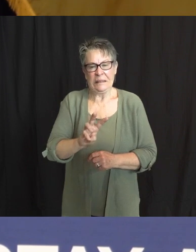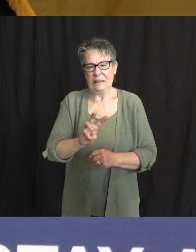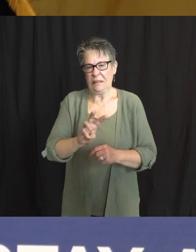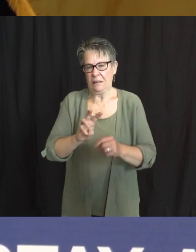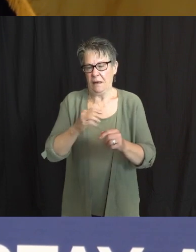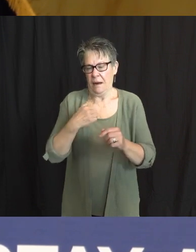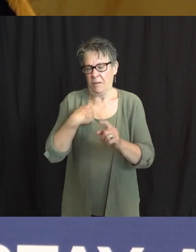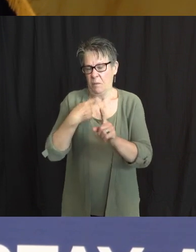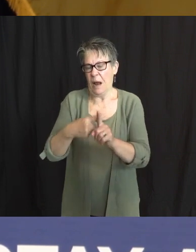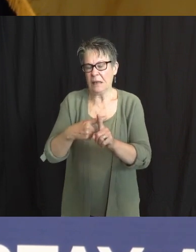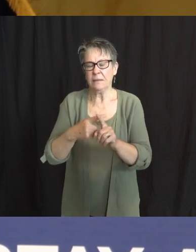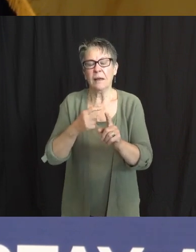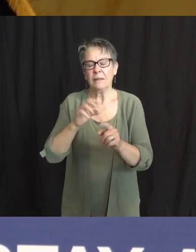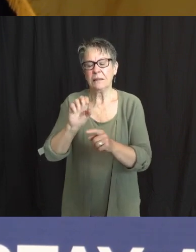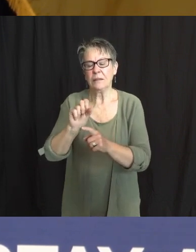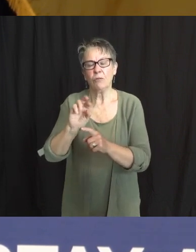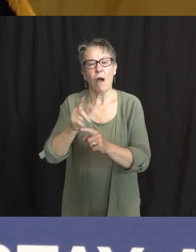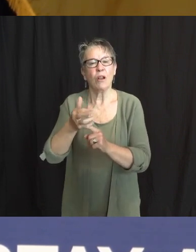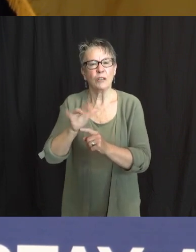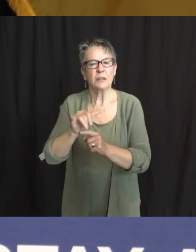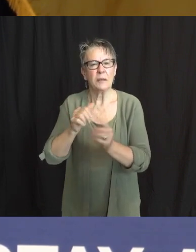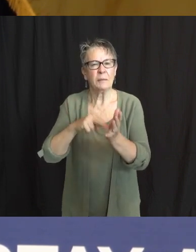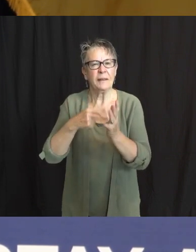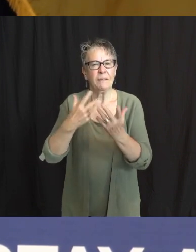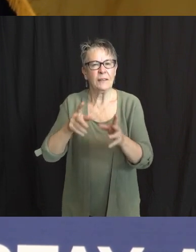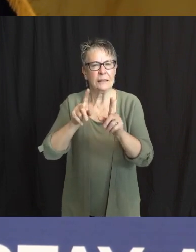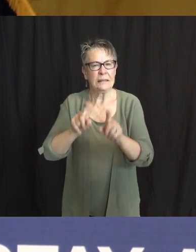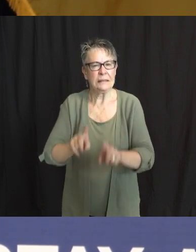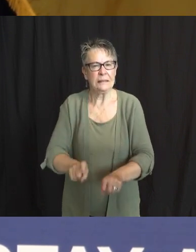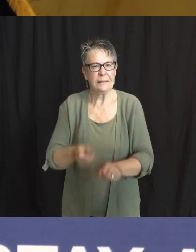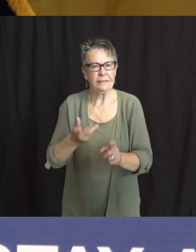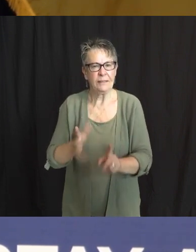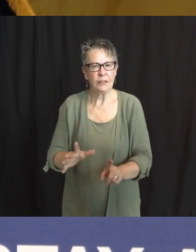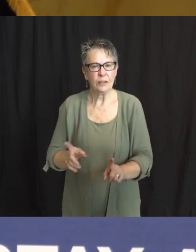have been discharged. And,